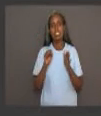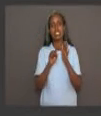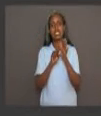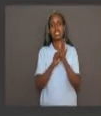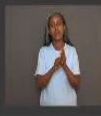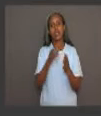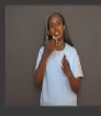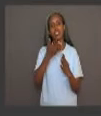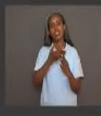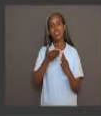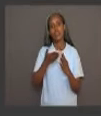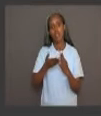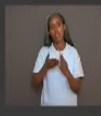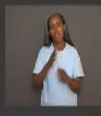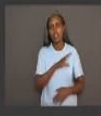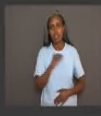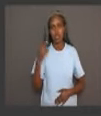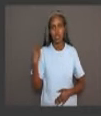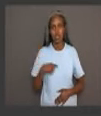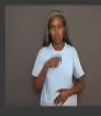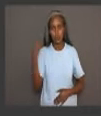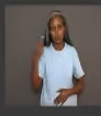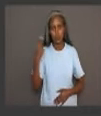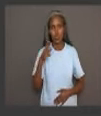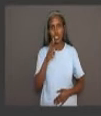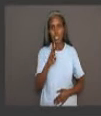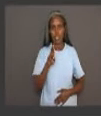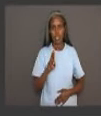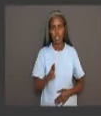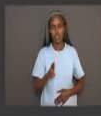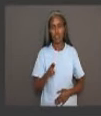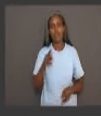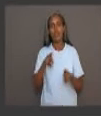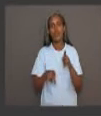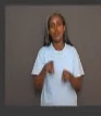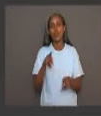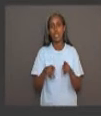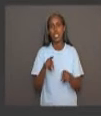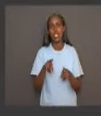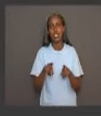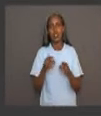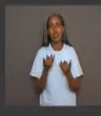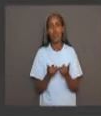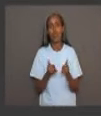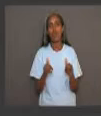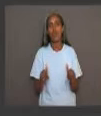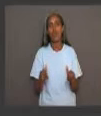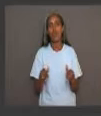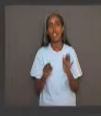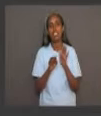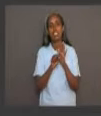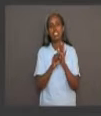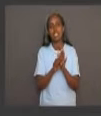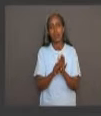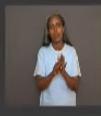sampling interval, and we use the ratio population over